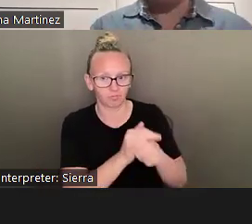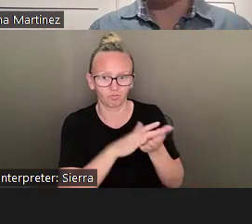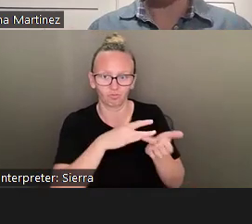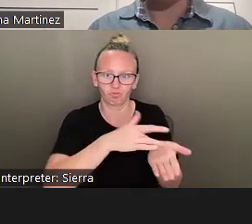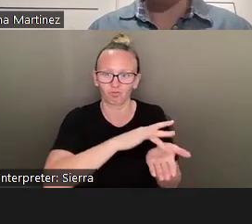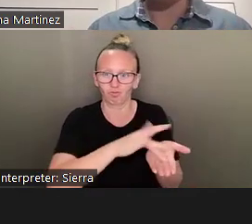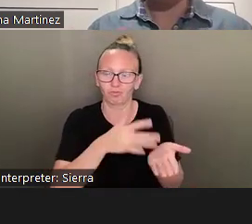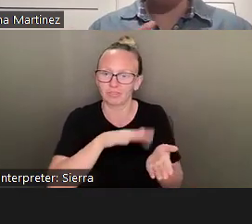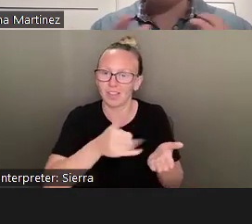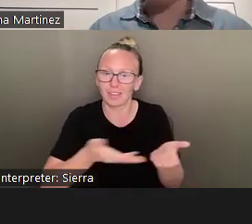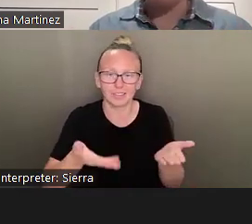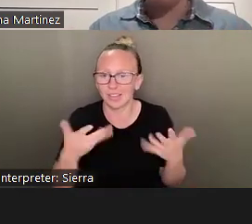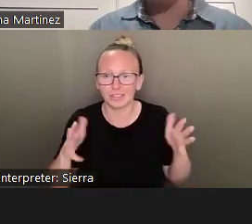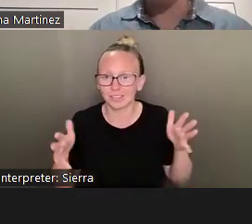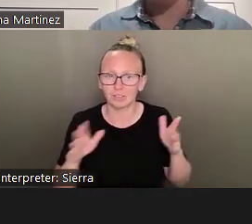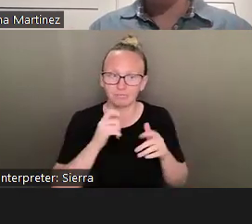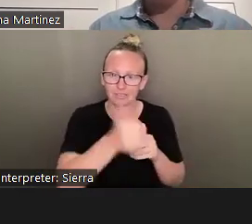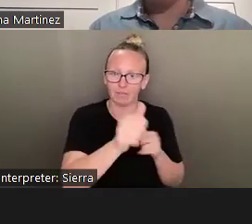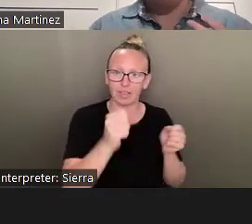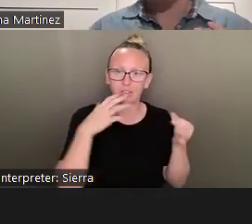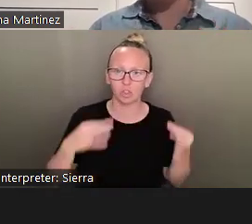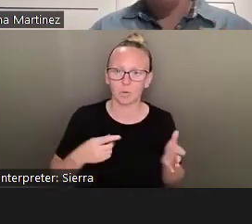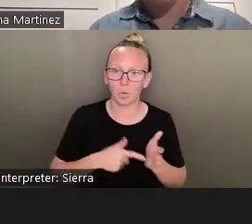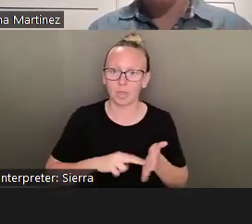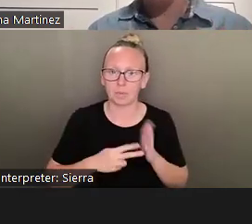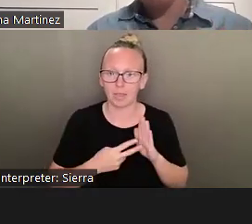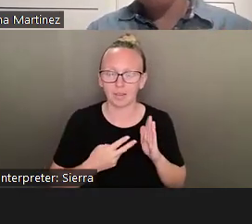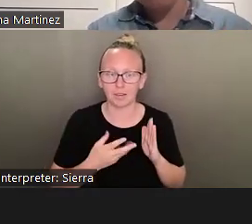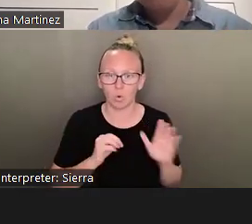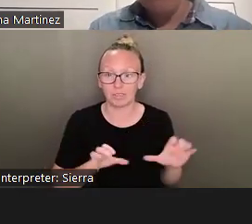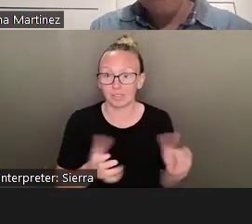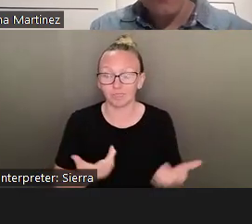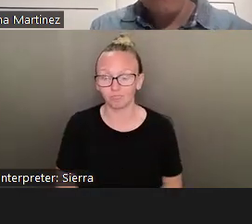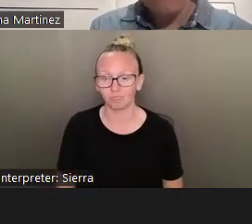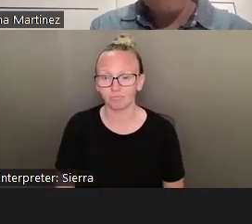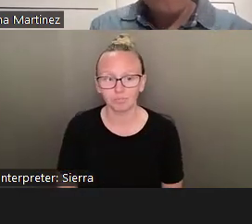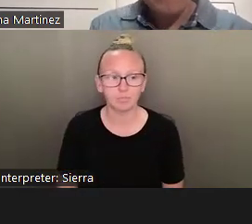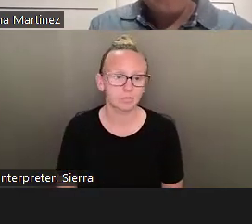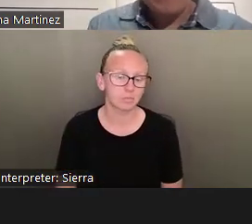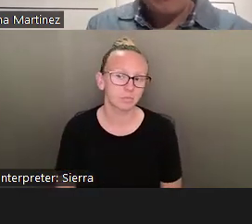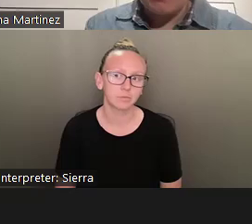sensory experience with this object, determining for themselves what it meant or did.